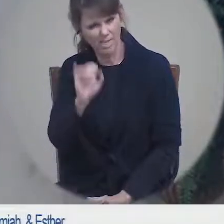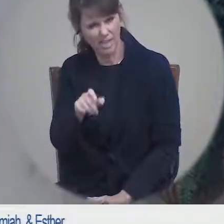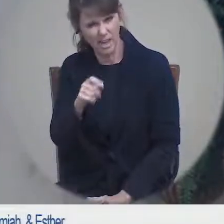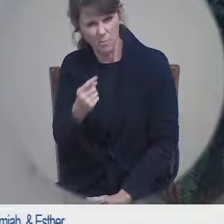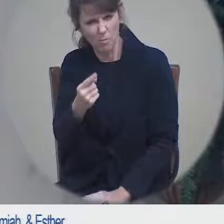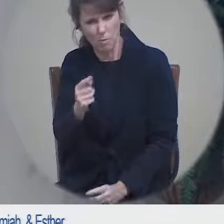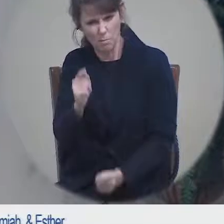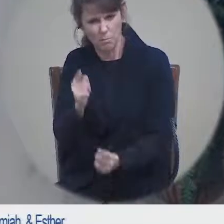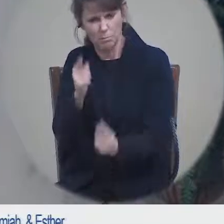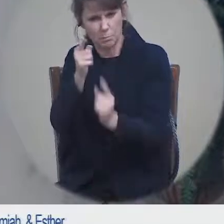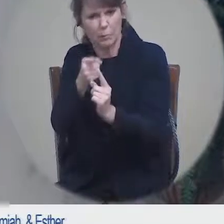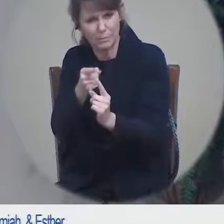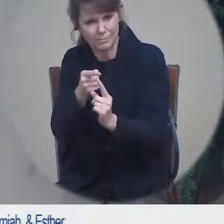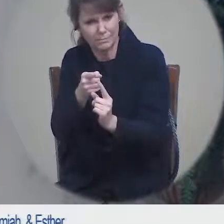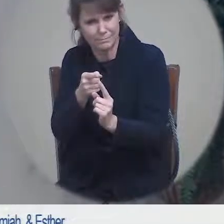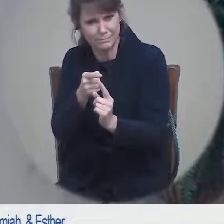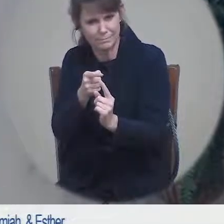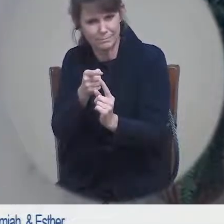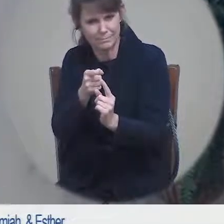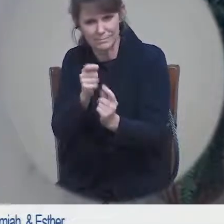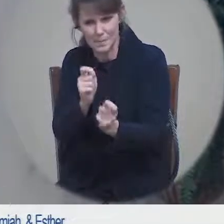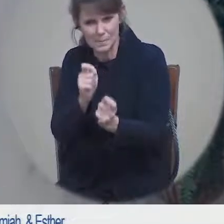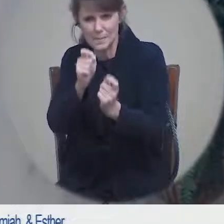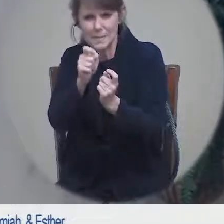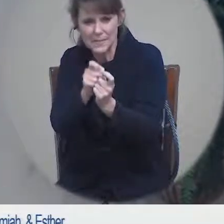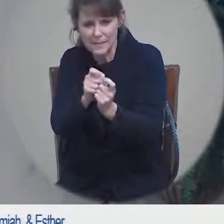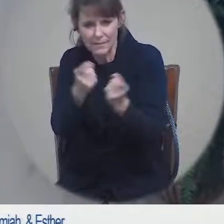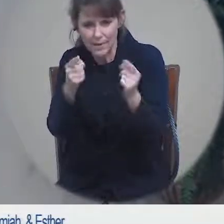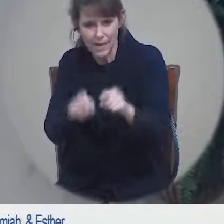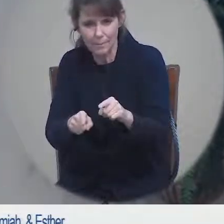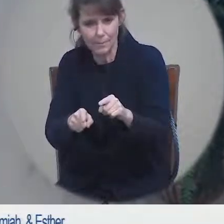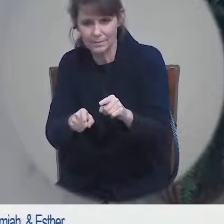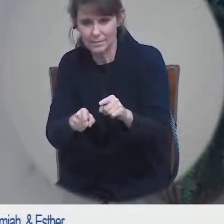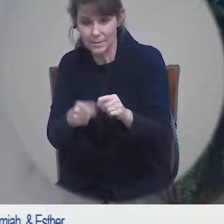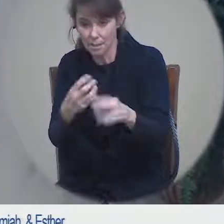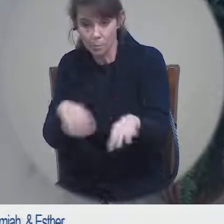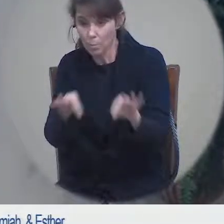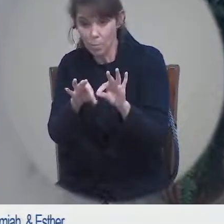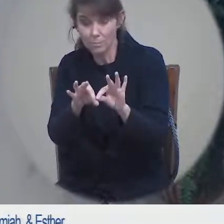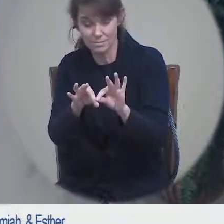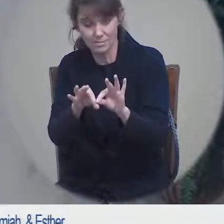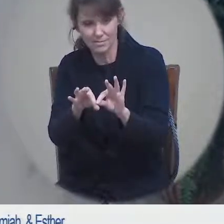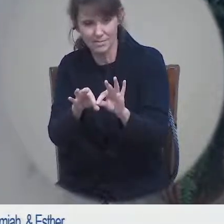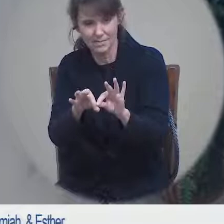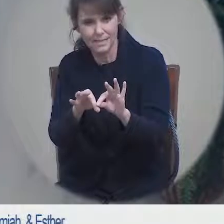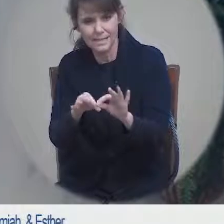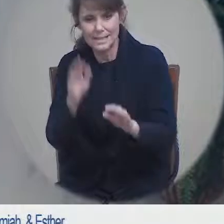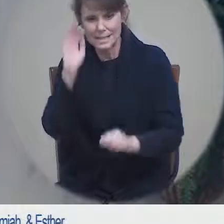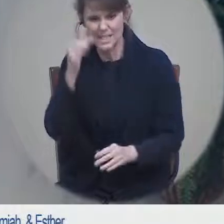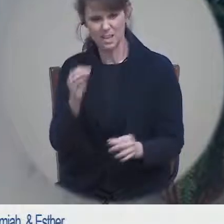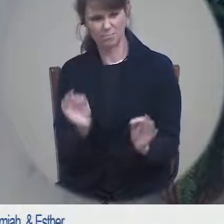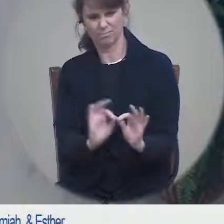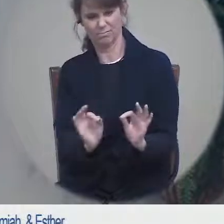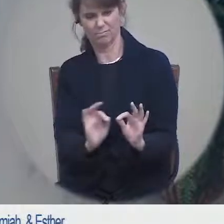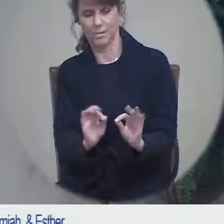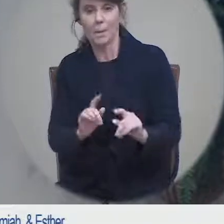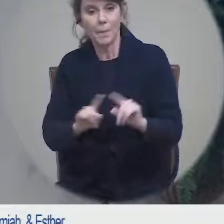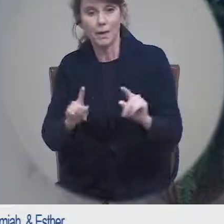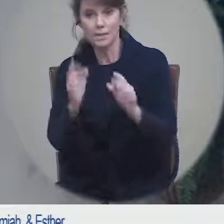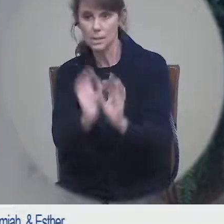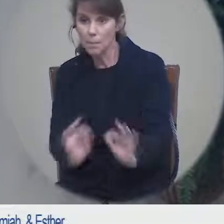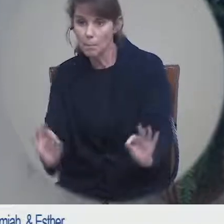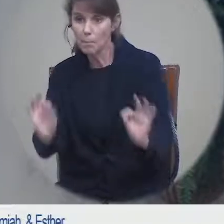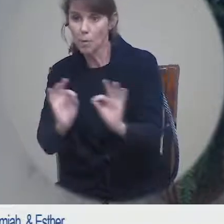insomnia. And we see some significance here even in this text. When you notice in verse 1, it says,